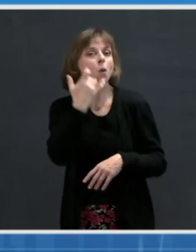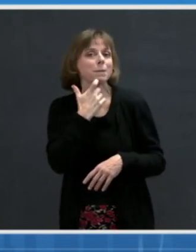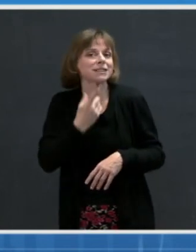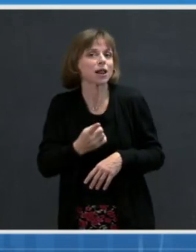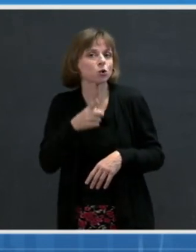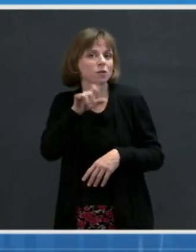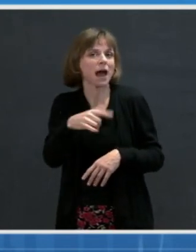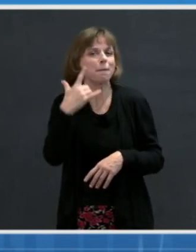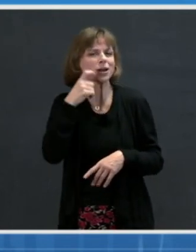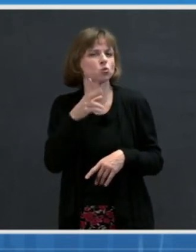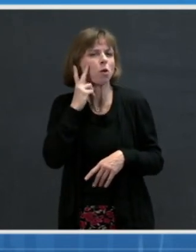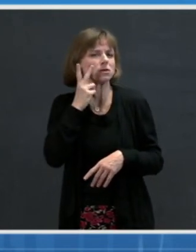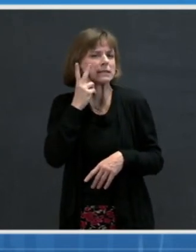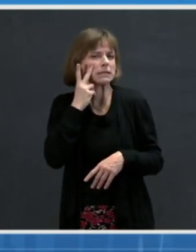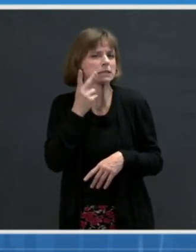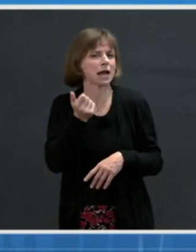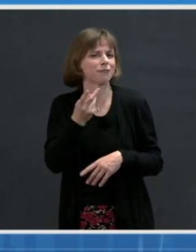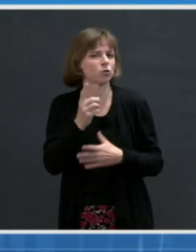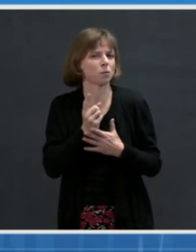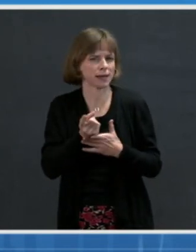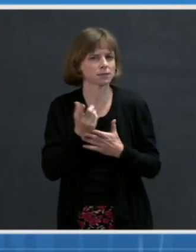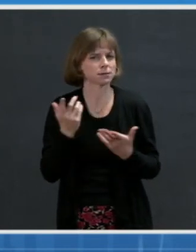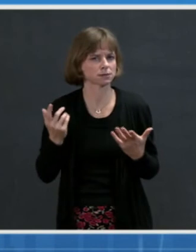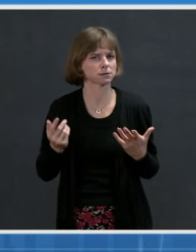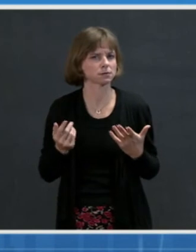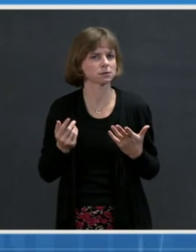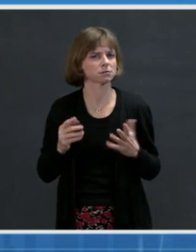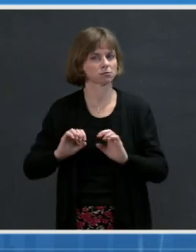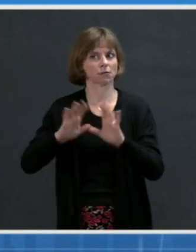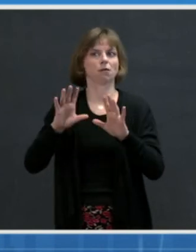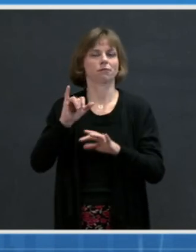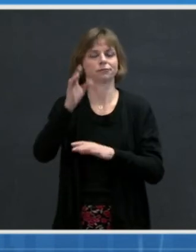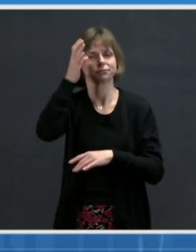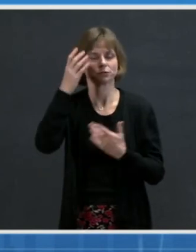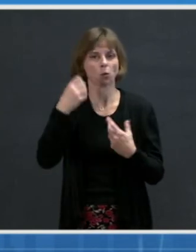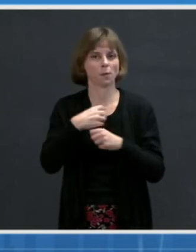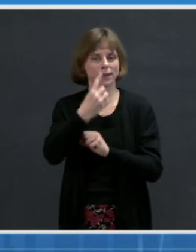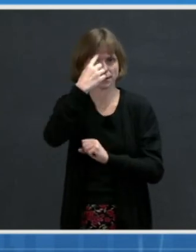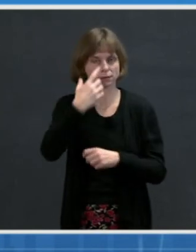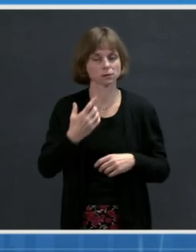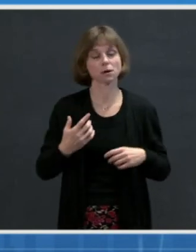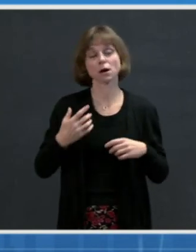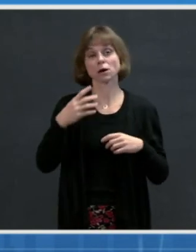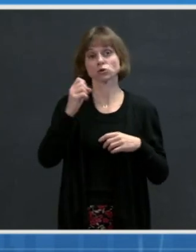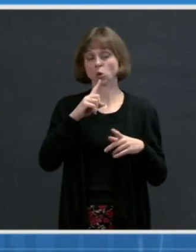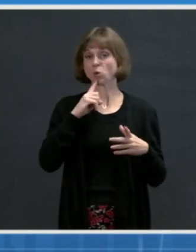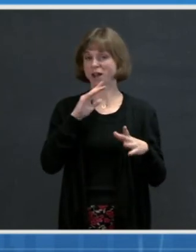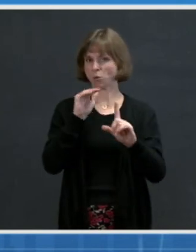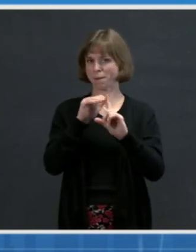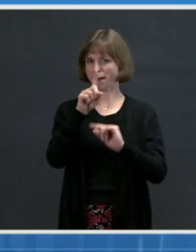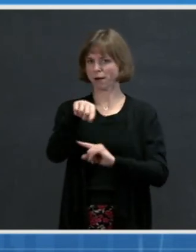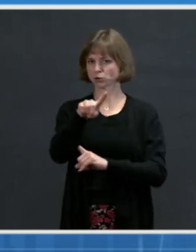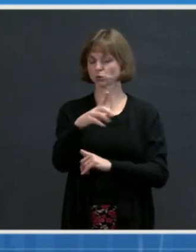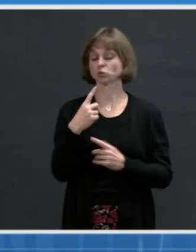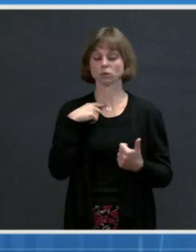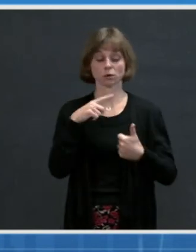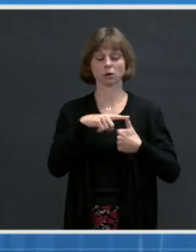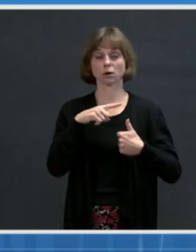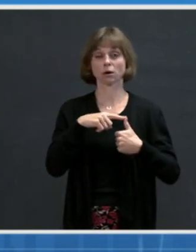become apparent in just a minute or two. Just to refresh your memory, the symptoms of this include